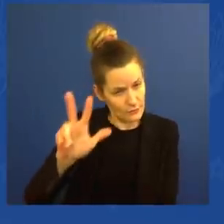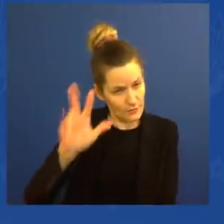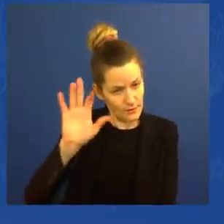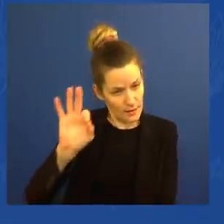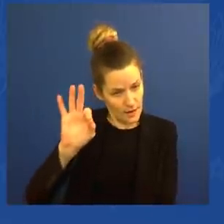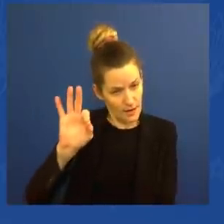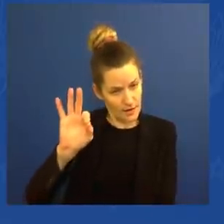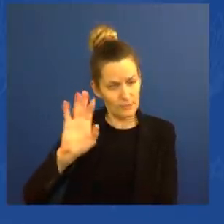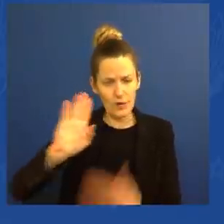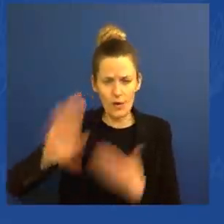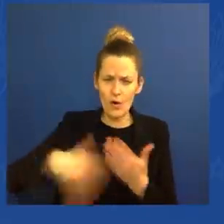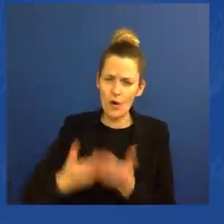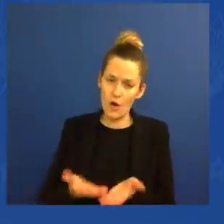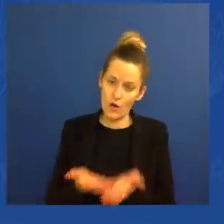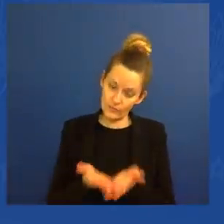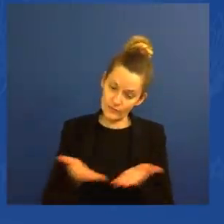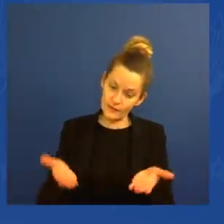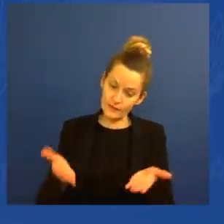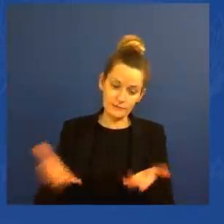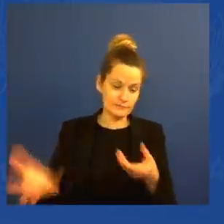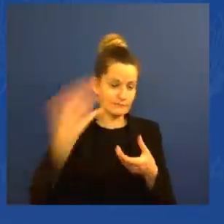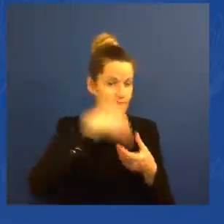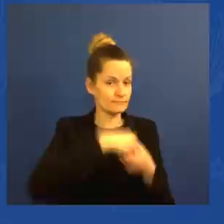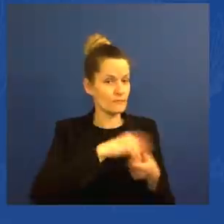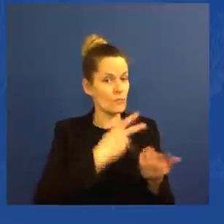Well, guess what?